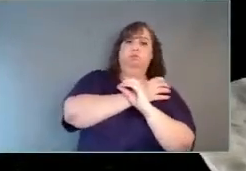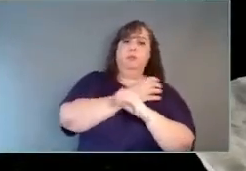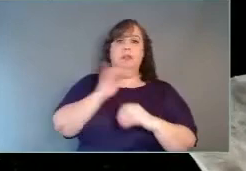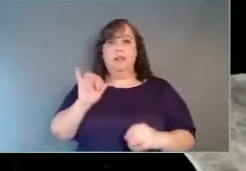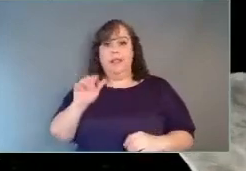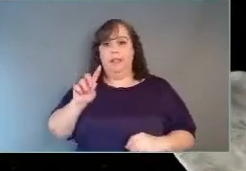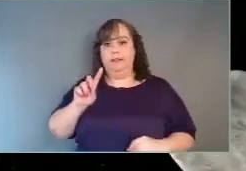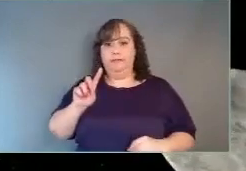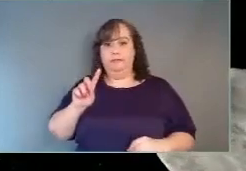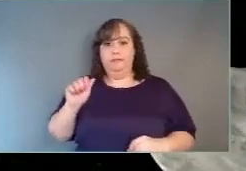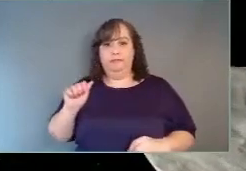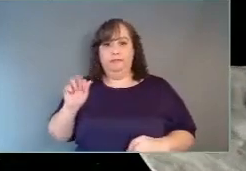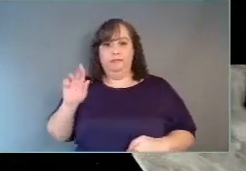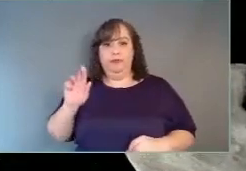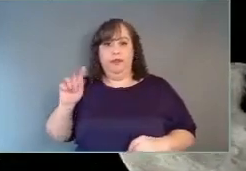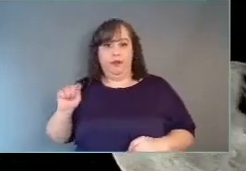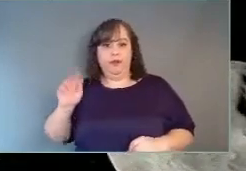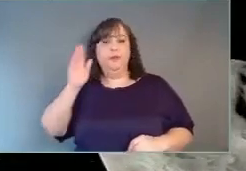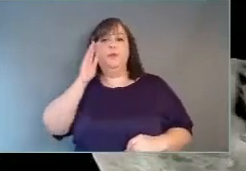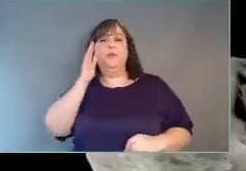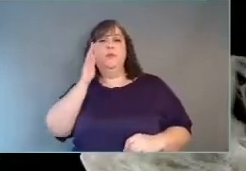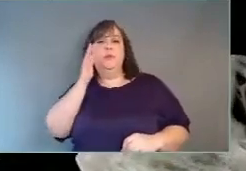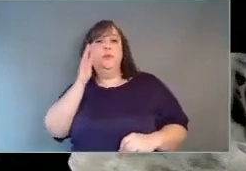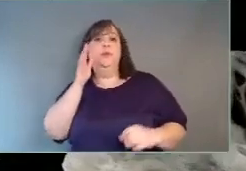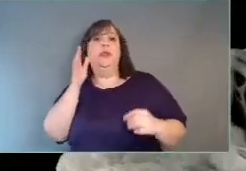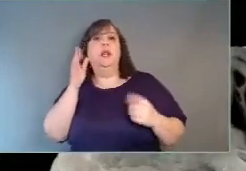will do in a couple years here.